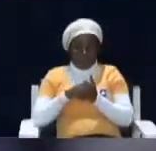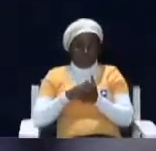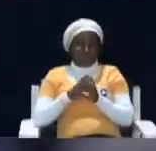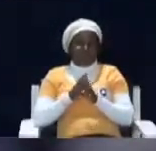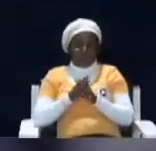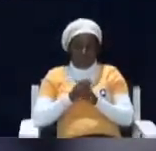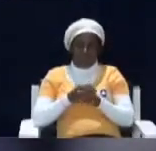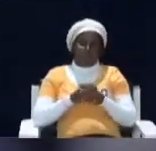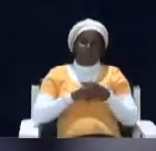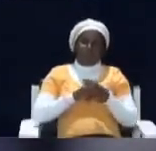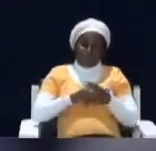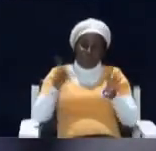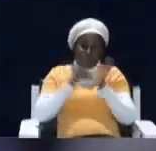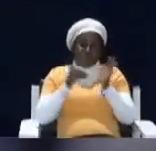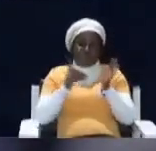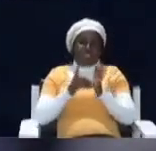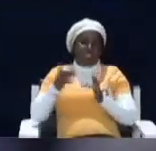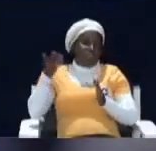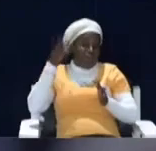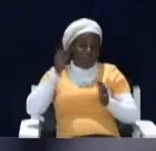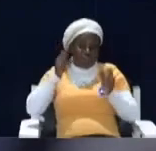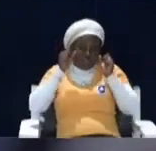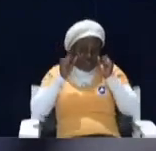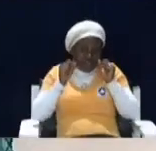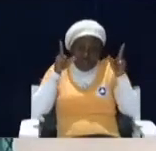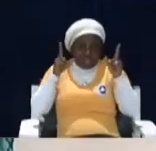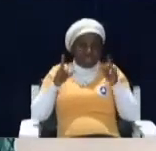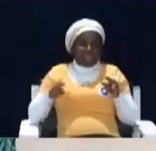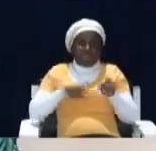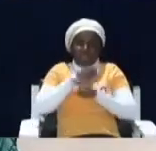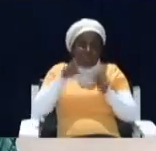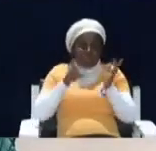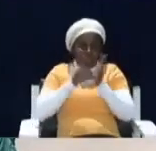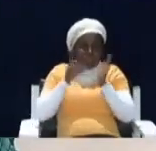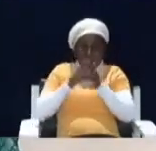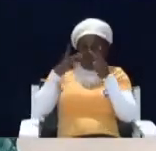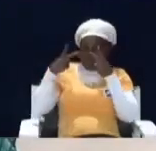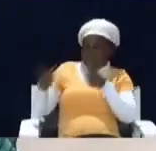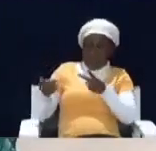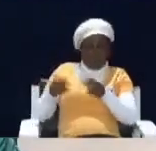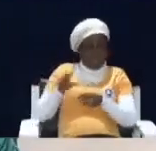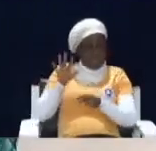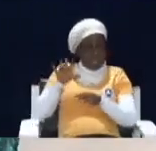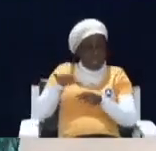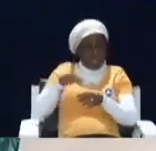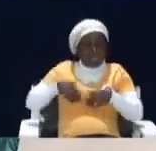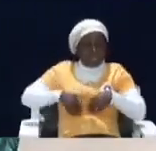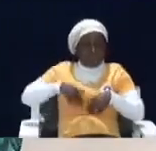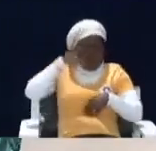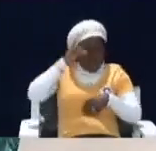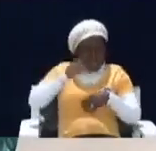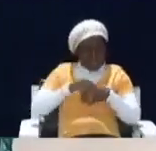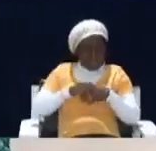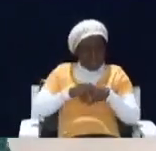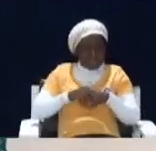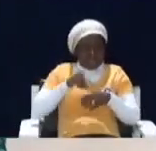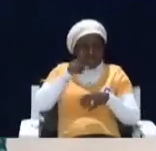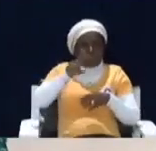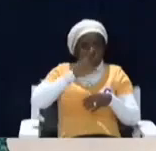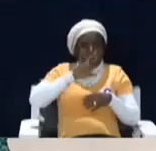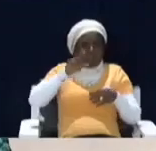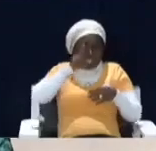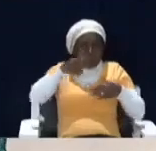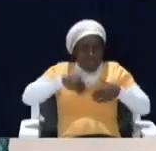The doctor was marveled. When he saw me, he said, young man, you have a new